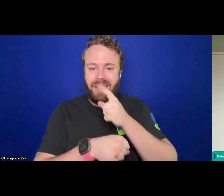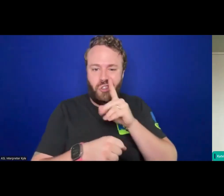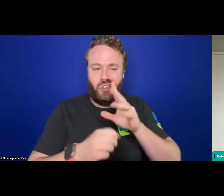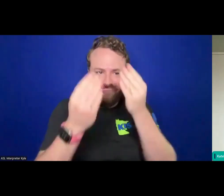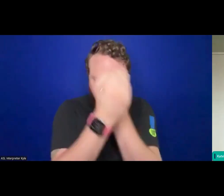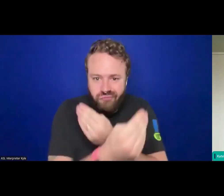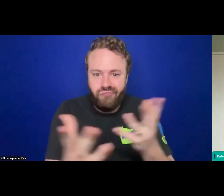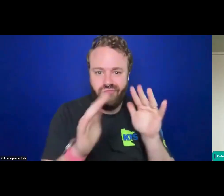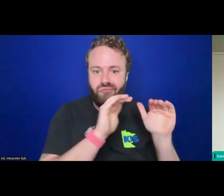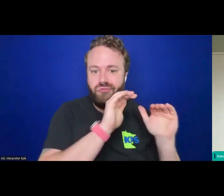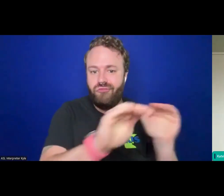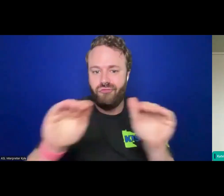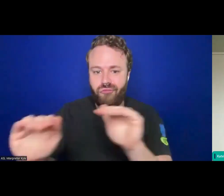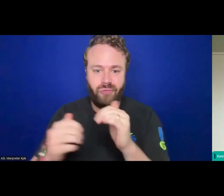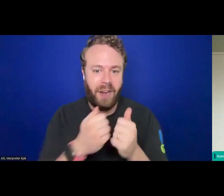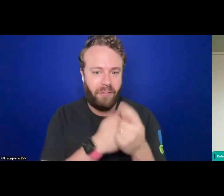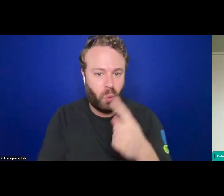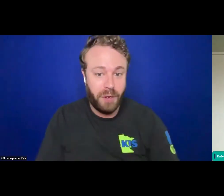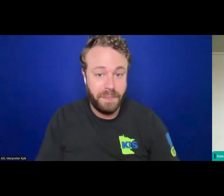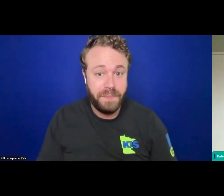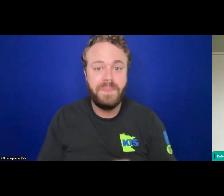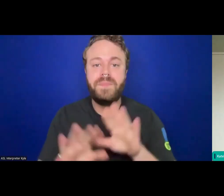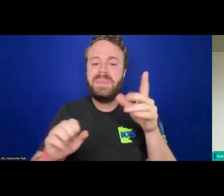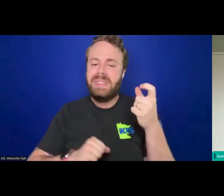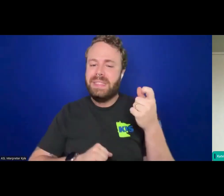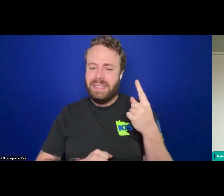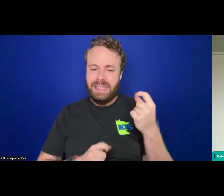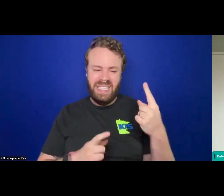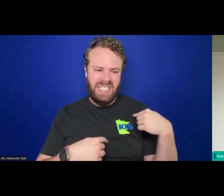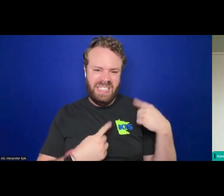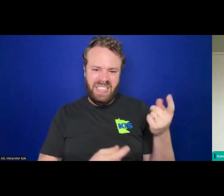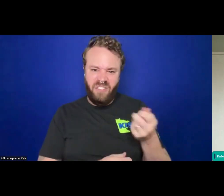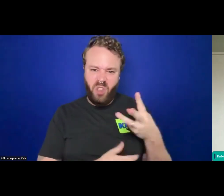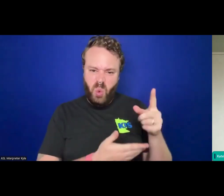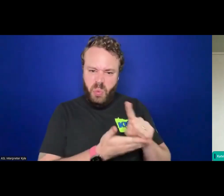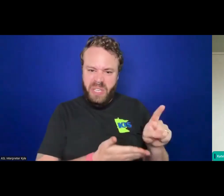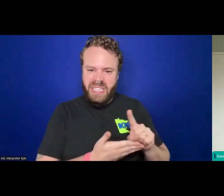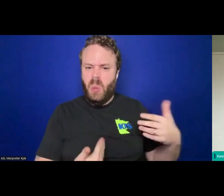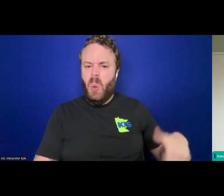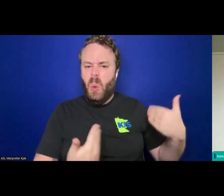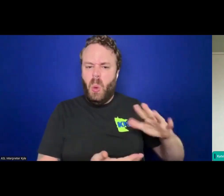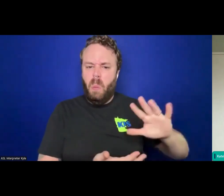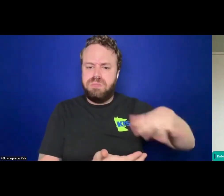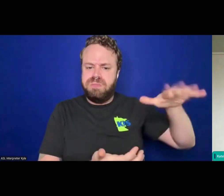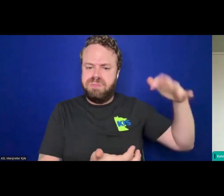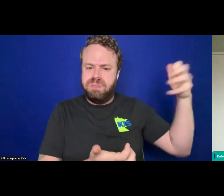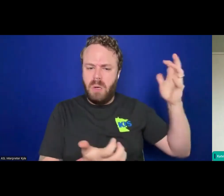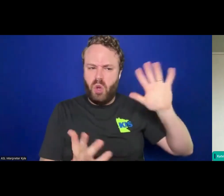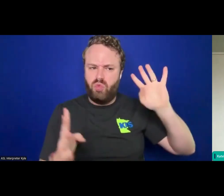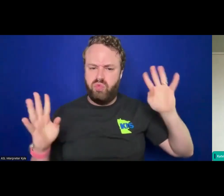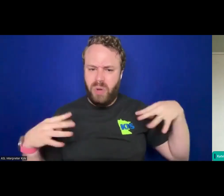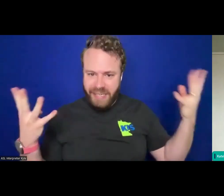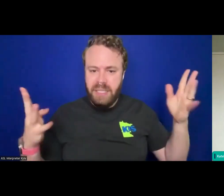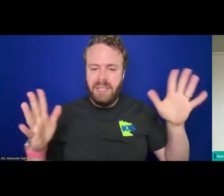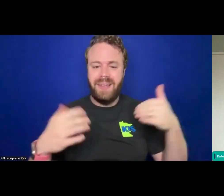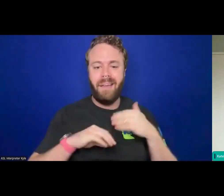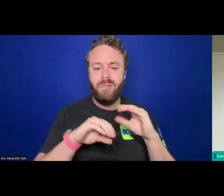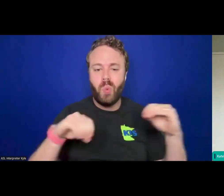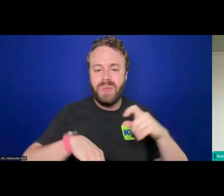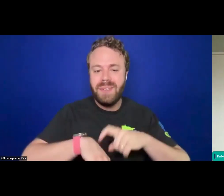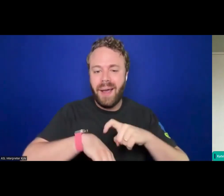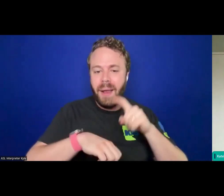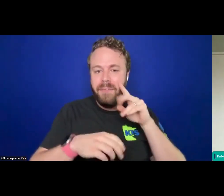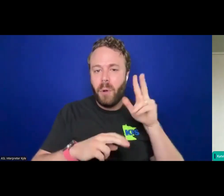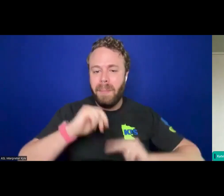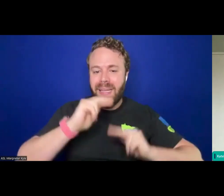of the craziness of this past couple weeks, but there's 5 things that at least I'm leaning on in this moment that I wanted to bring to your